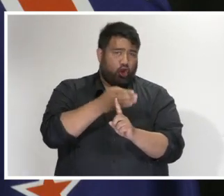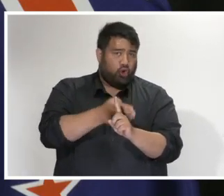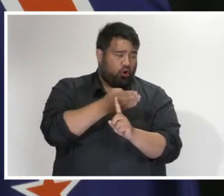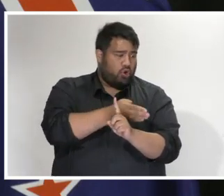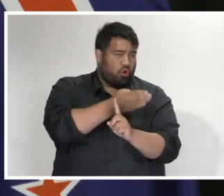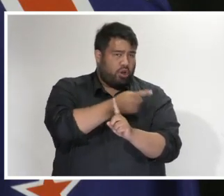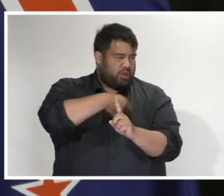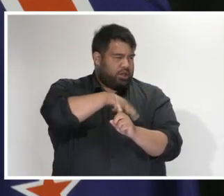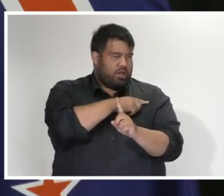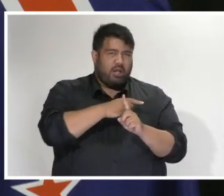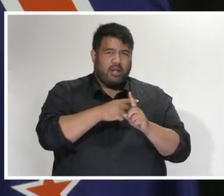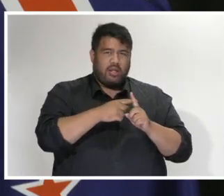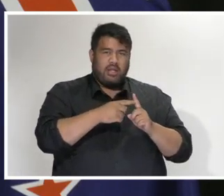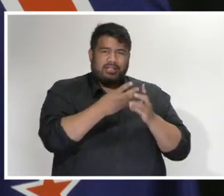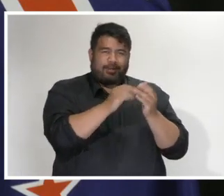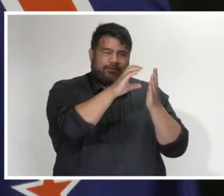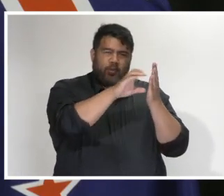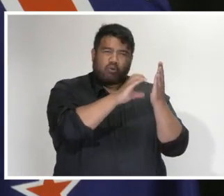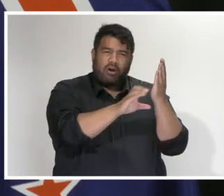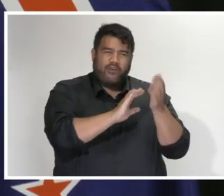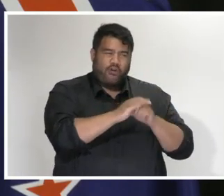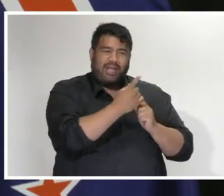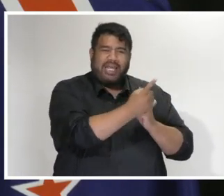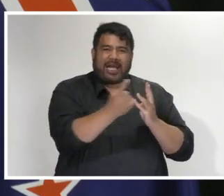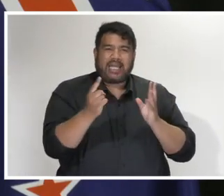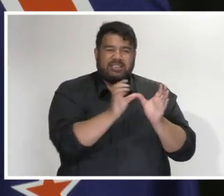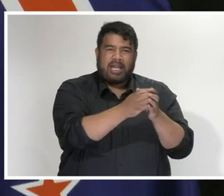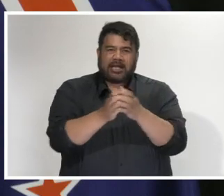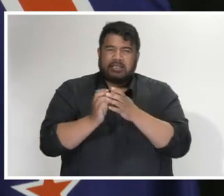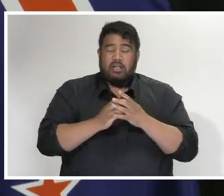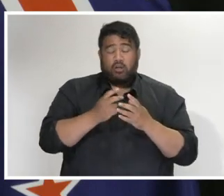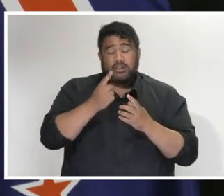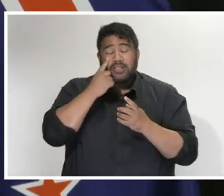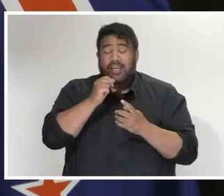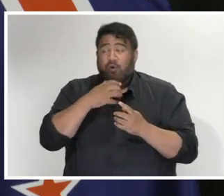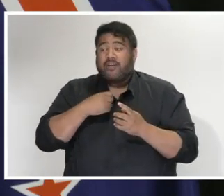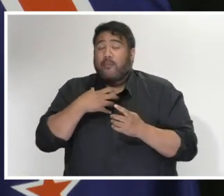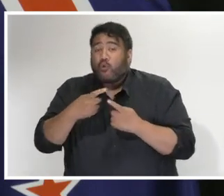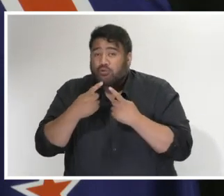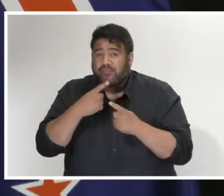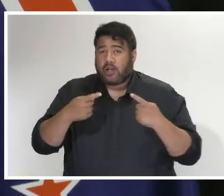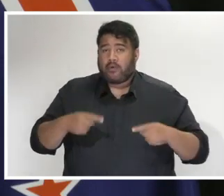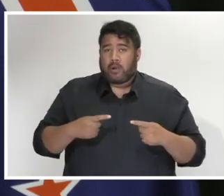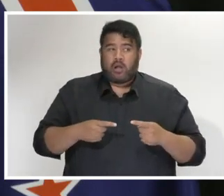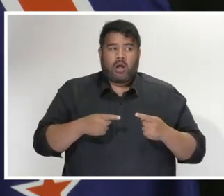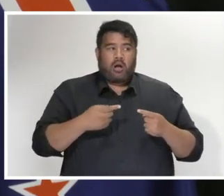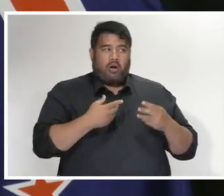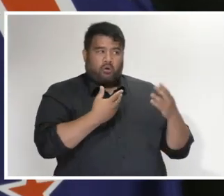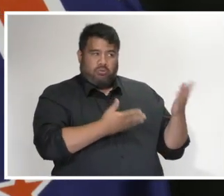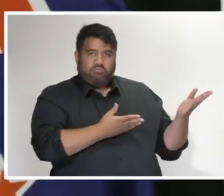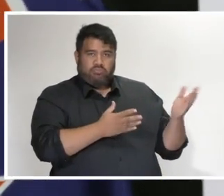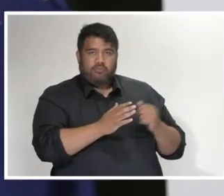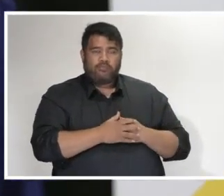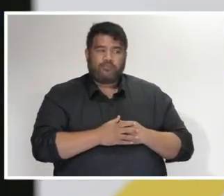those descriptors, because they did previously have a bit more detail attached. There wasn't. I'll let Director General finish. Oh, sorry, so